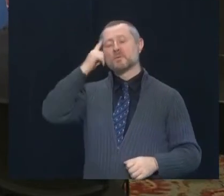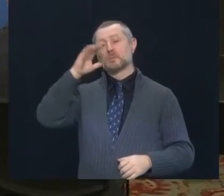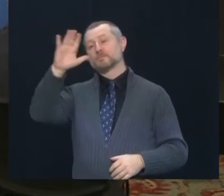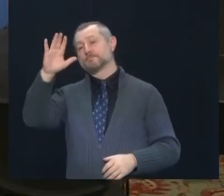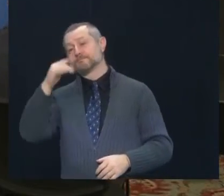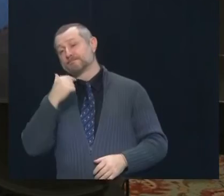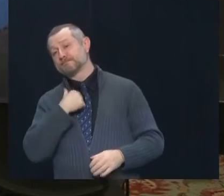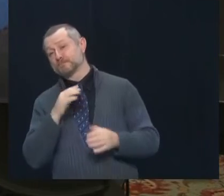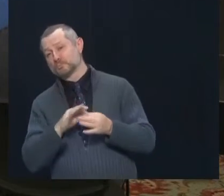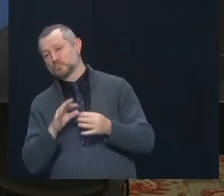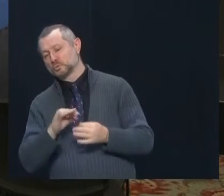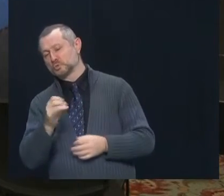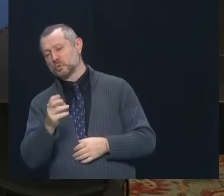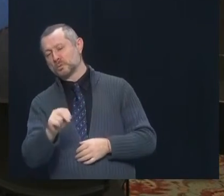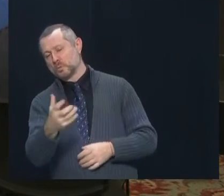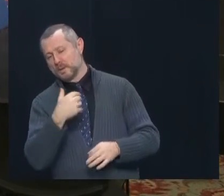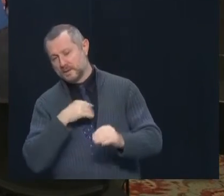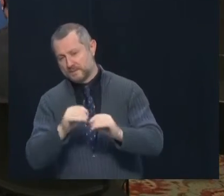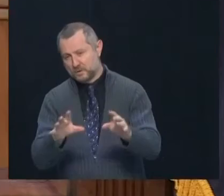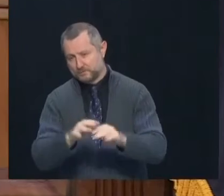to clarify, what you do know is this, John.